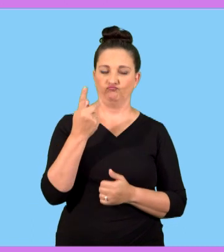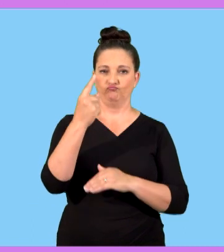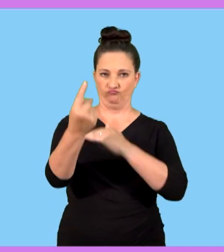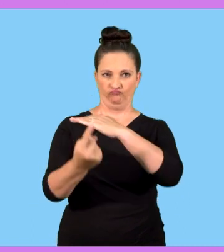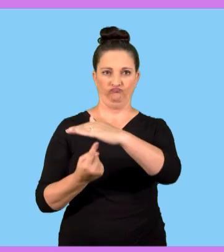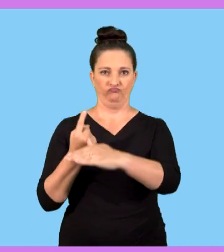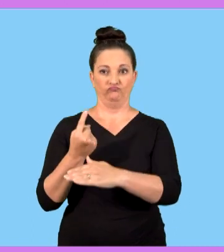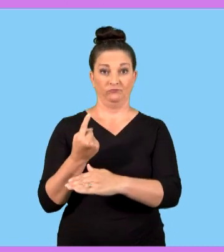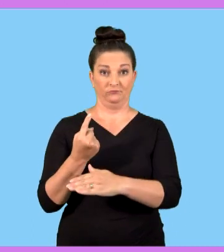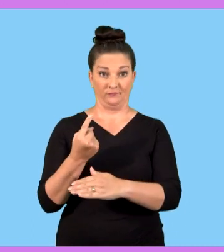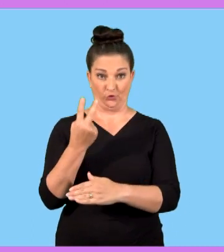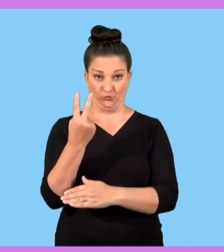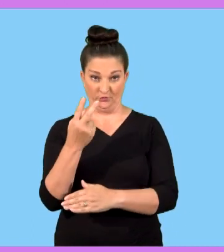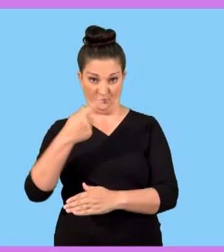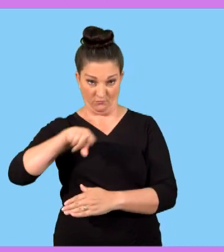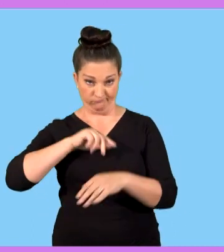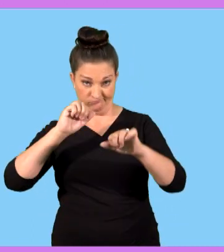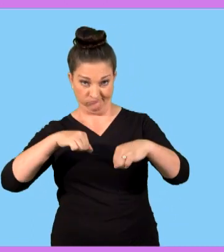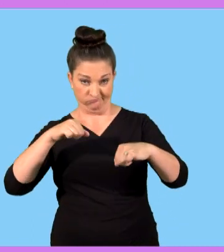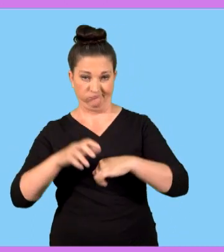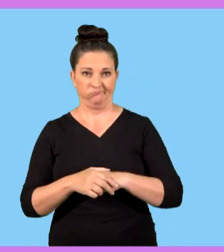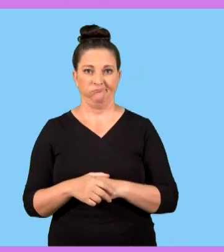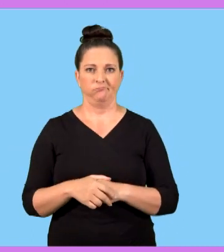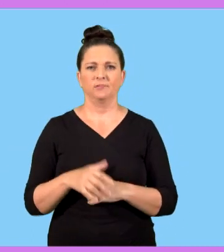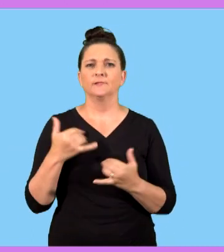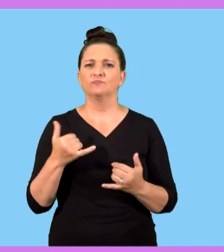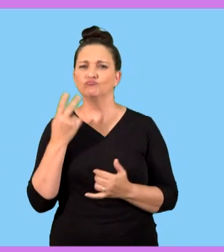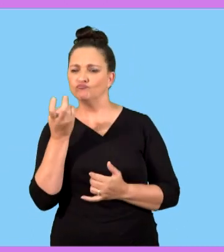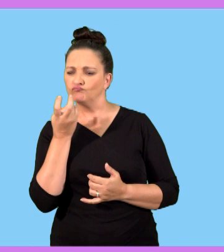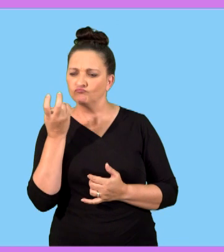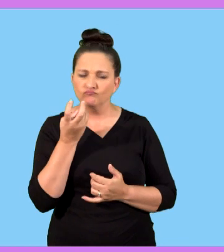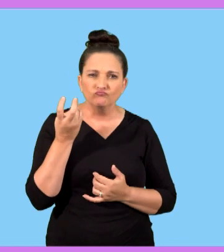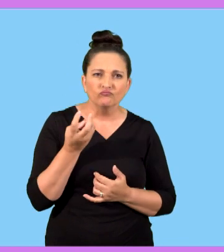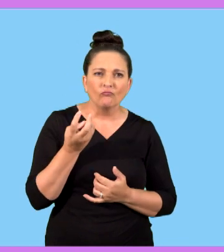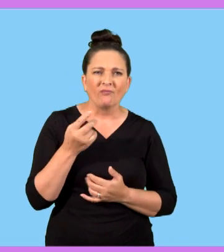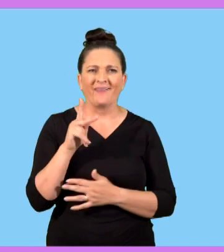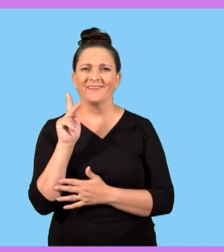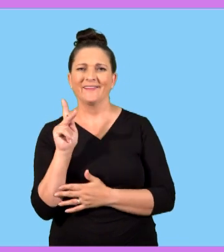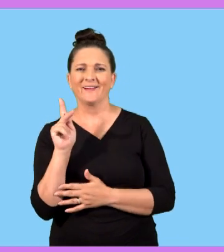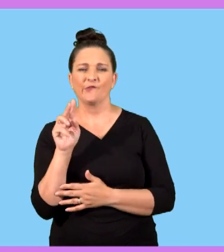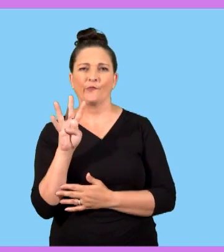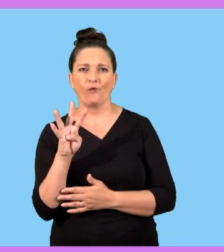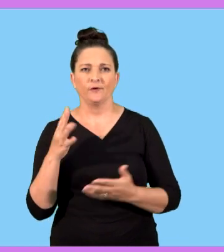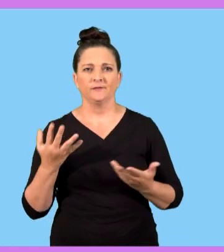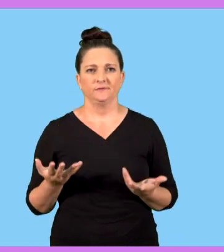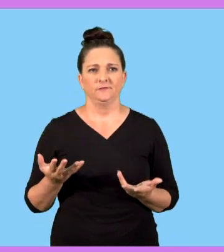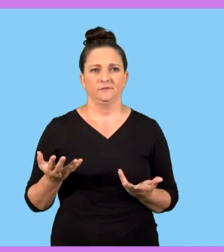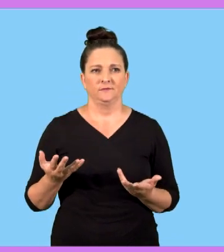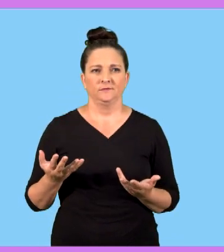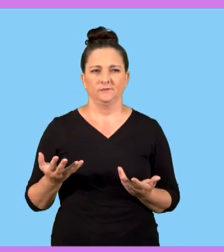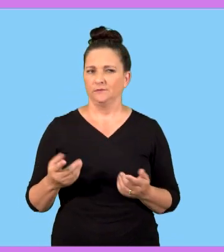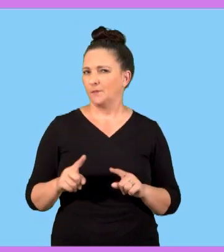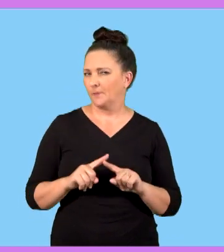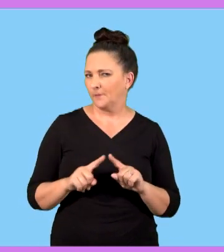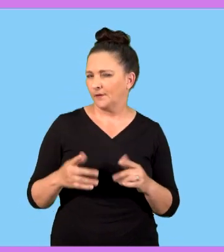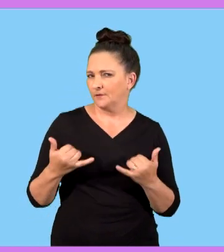Kevin will enter here. We agree. Right, that's entrance 2. Kevin is looking for seat number K4. Now, guys,